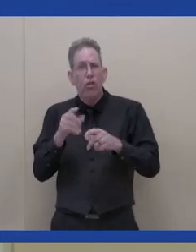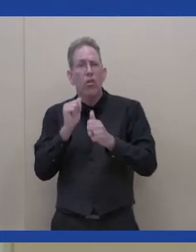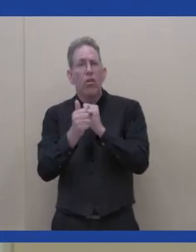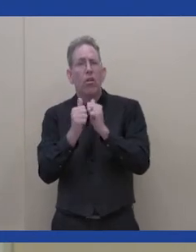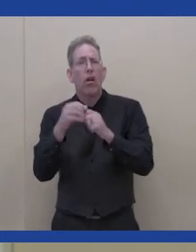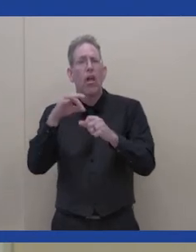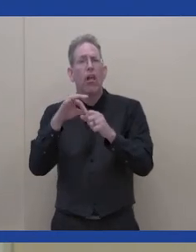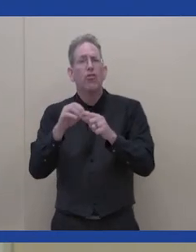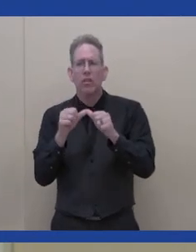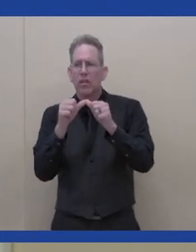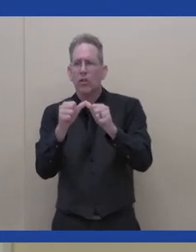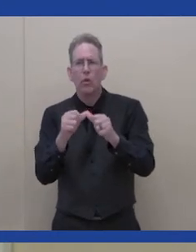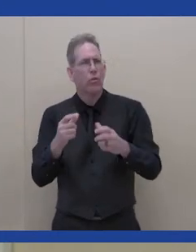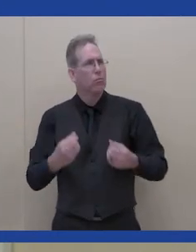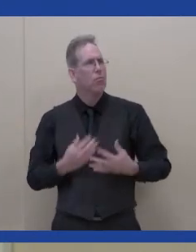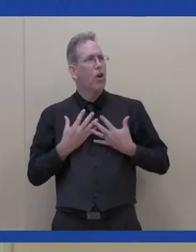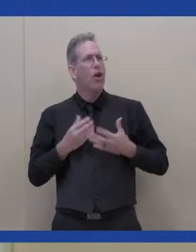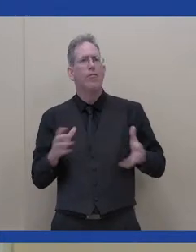together.